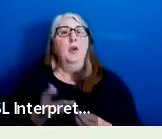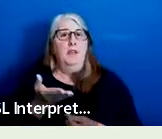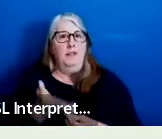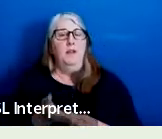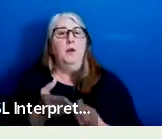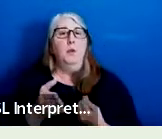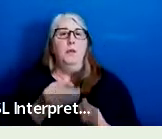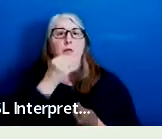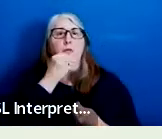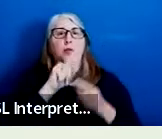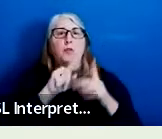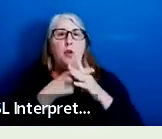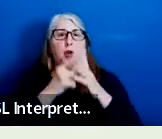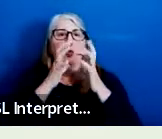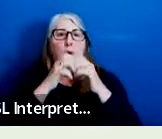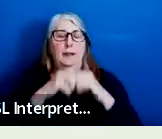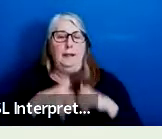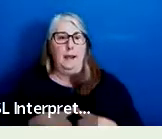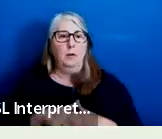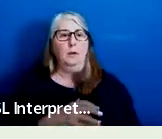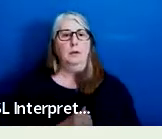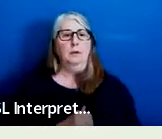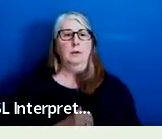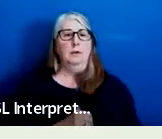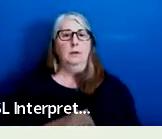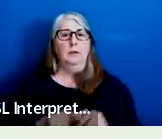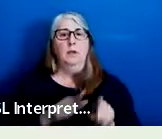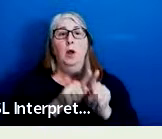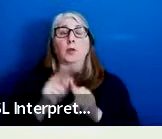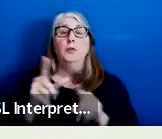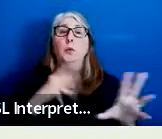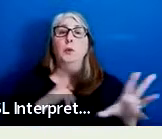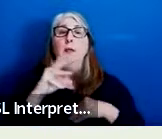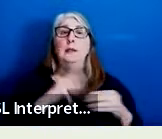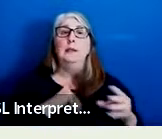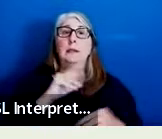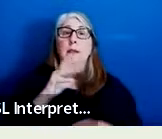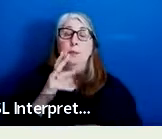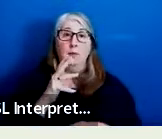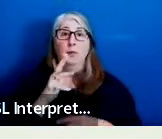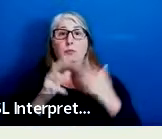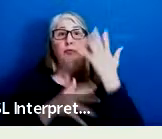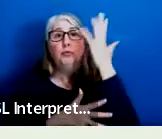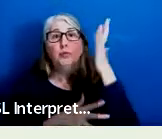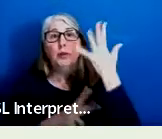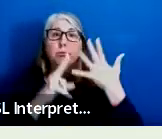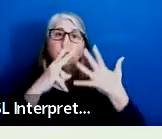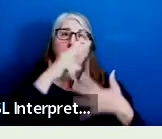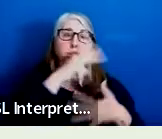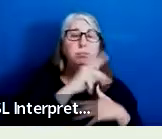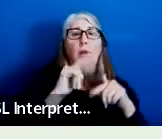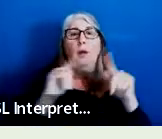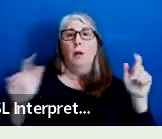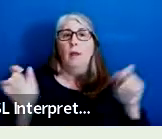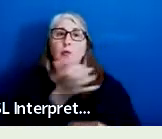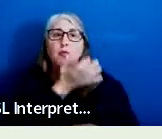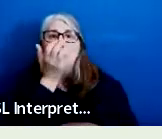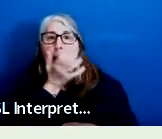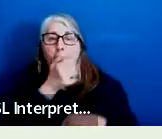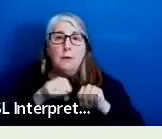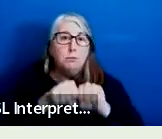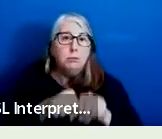to break down. In addition to those, we accept yard trim. Yard trim includes grass